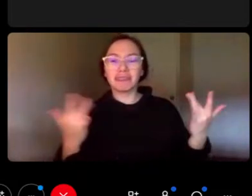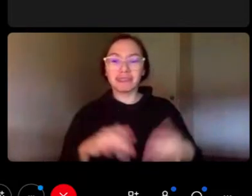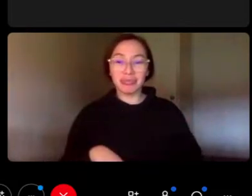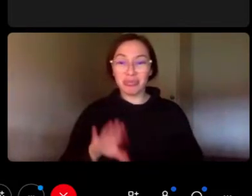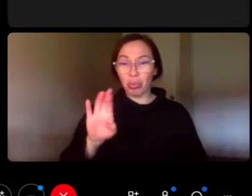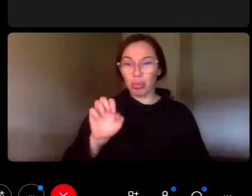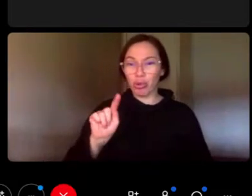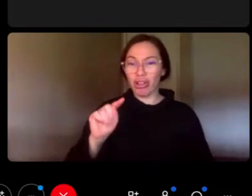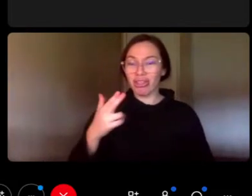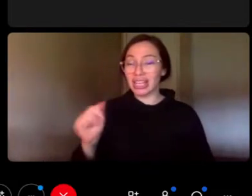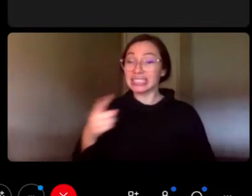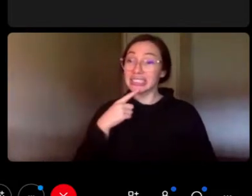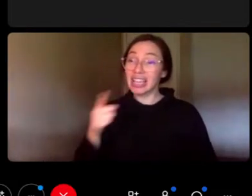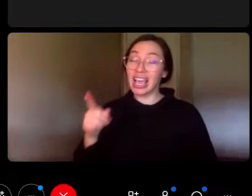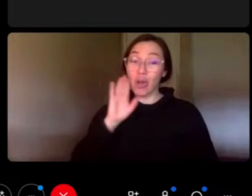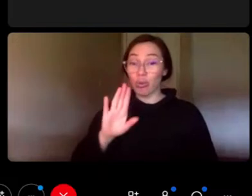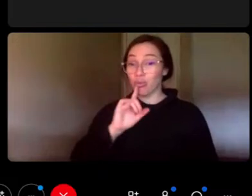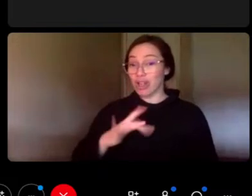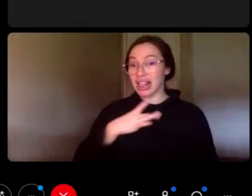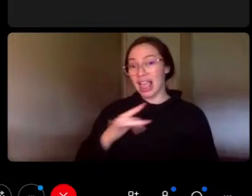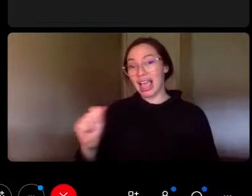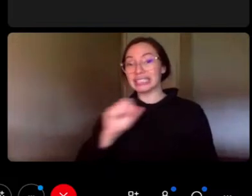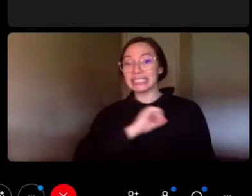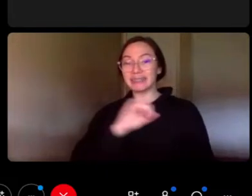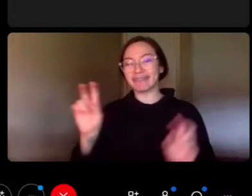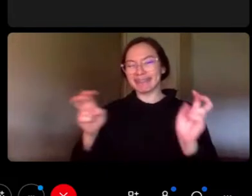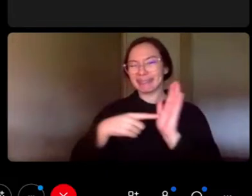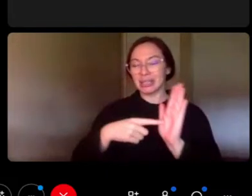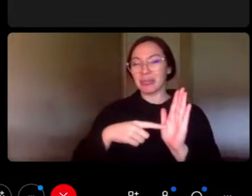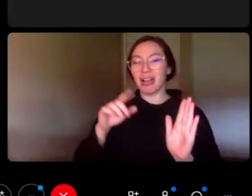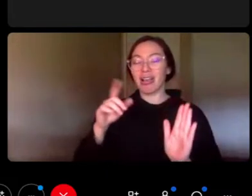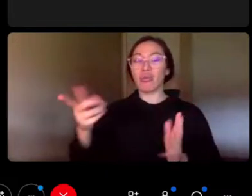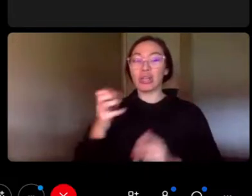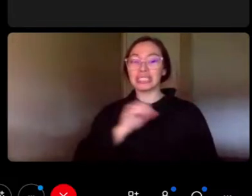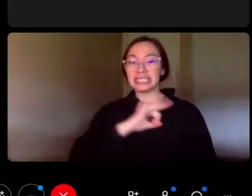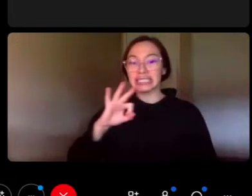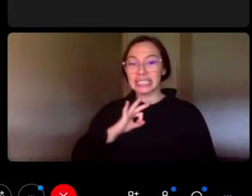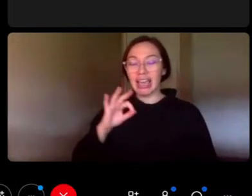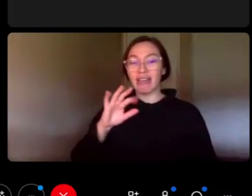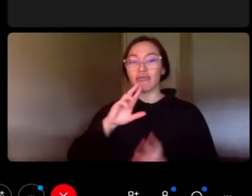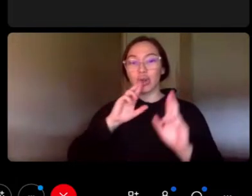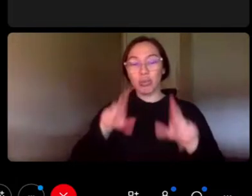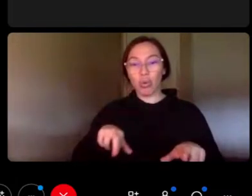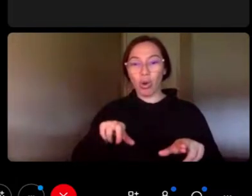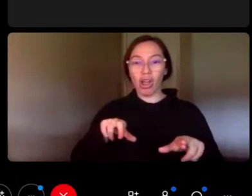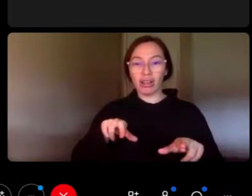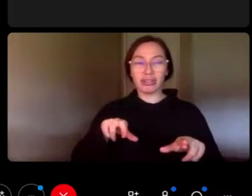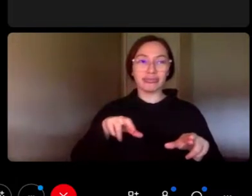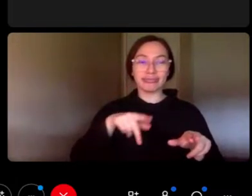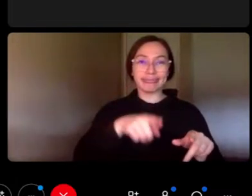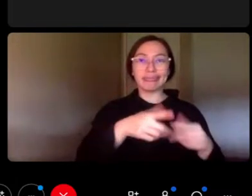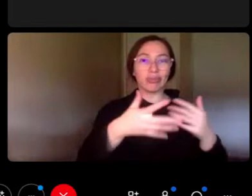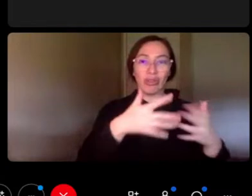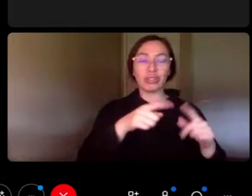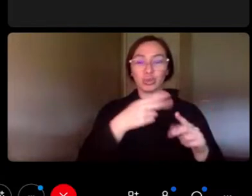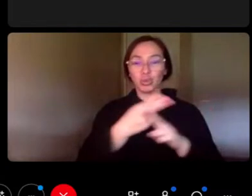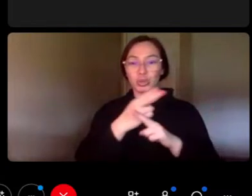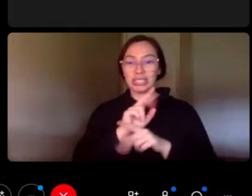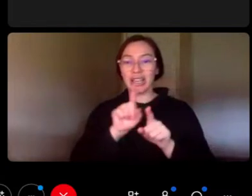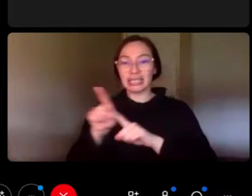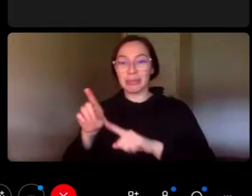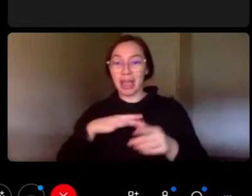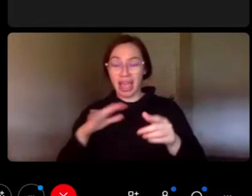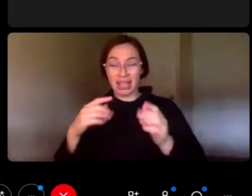Bertha says, I would really like a staff report on the color of the tile on the men's, to use my overused example. Is